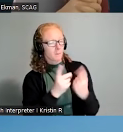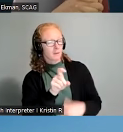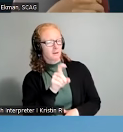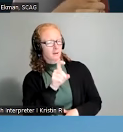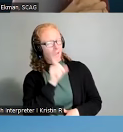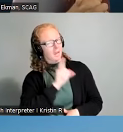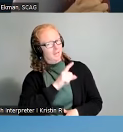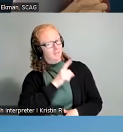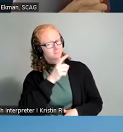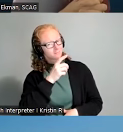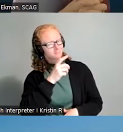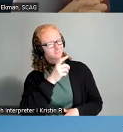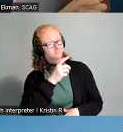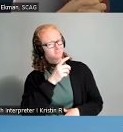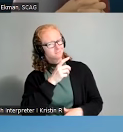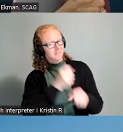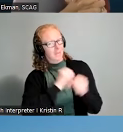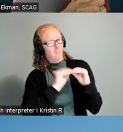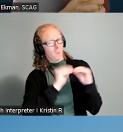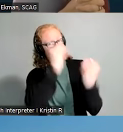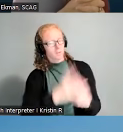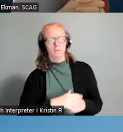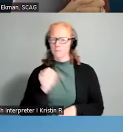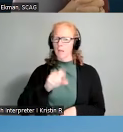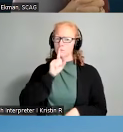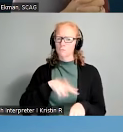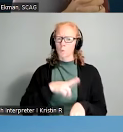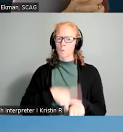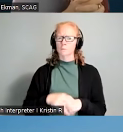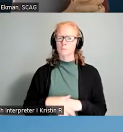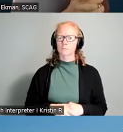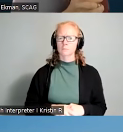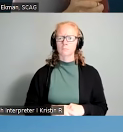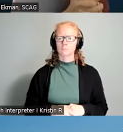where I could get more information? Sure, yeah, I can put you in touch with